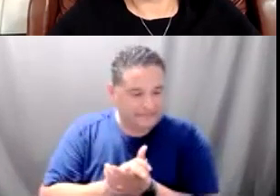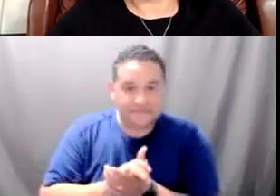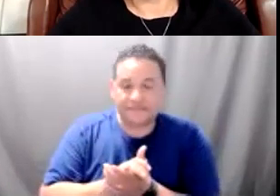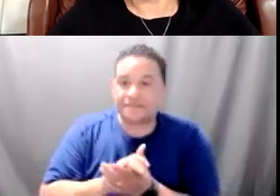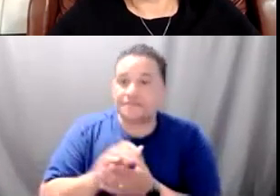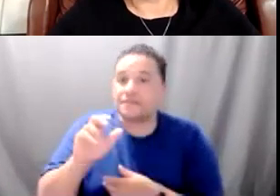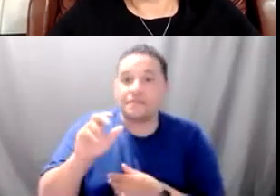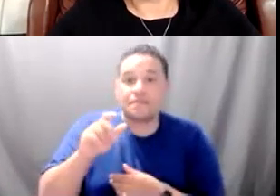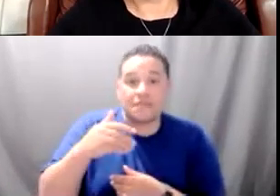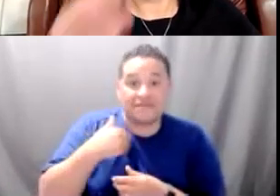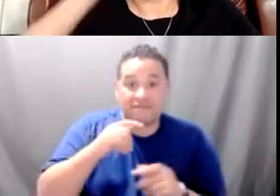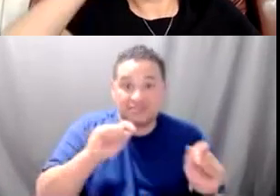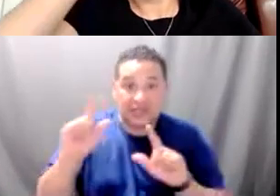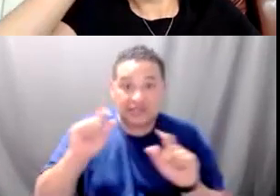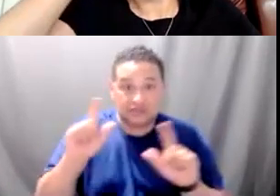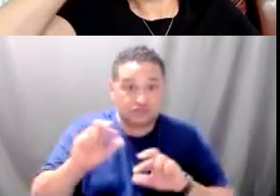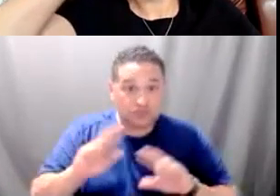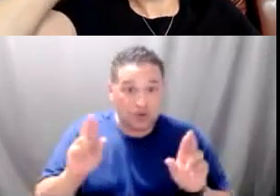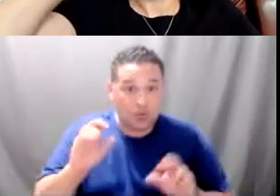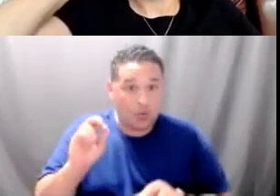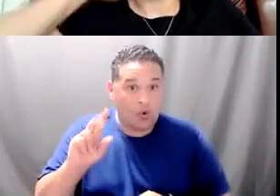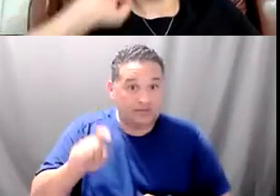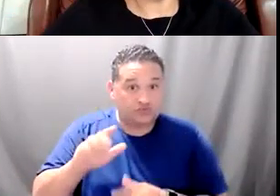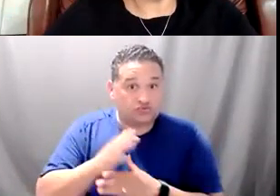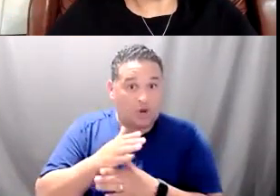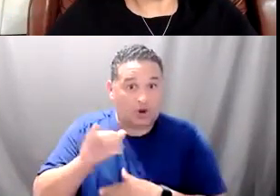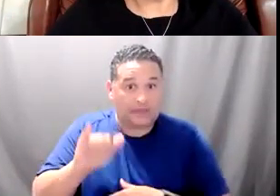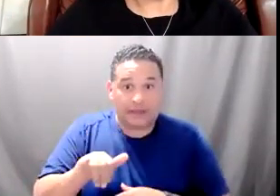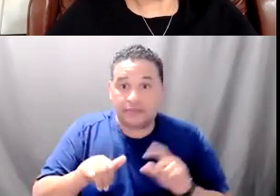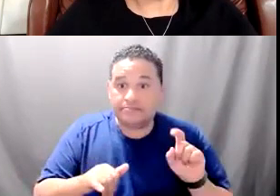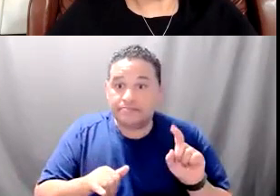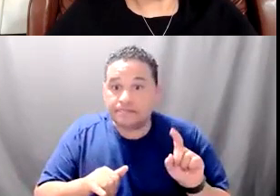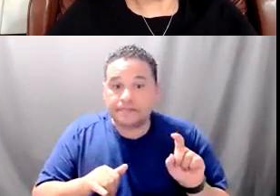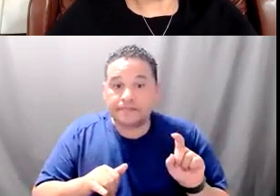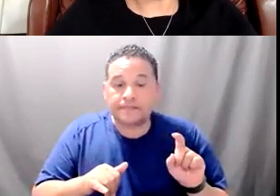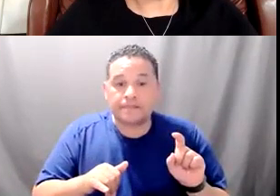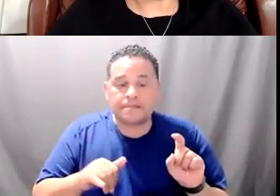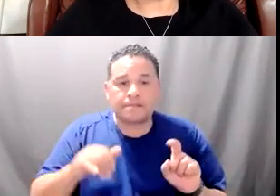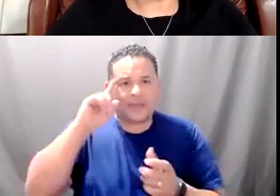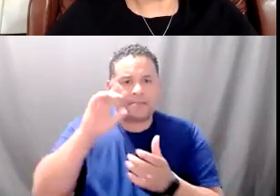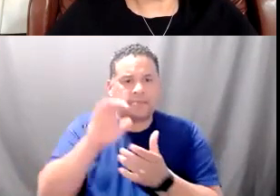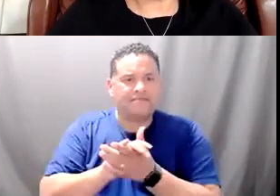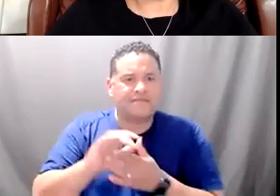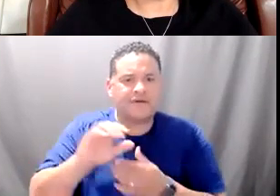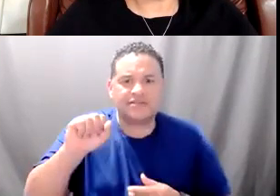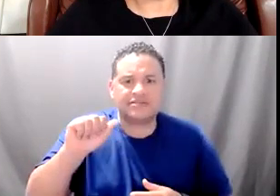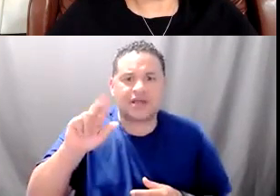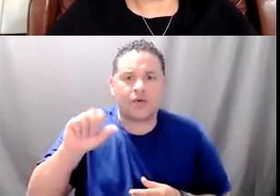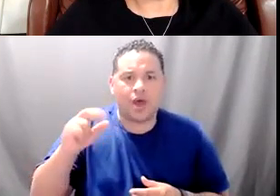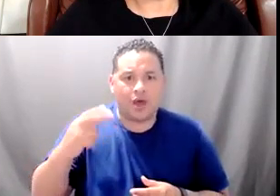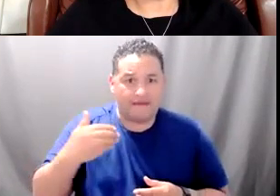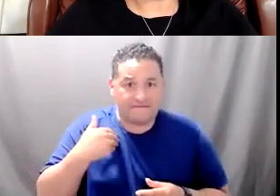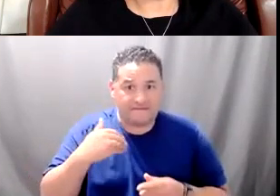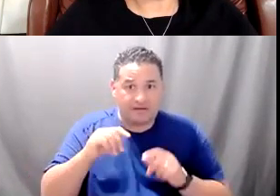do you have our slide deck or do we need to share that? I do believe, Sarah, you have got the slideshow?